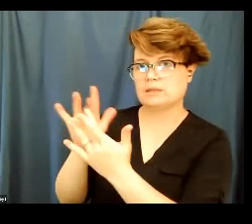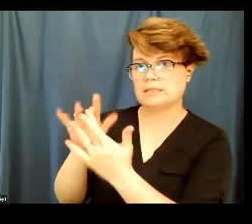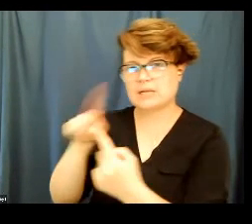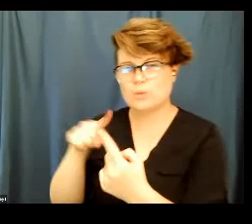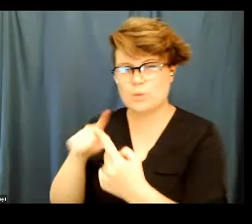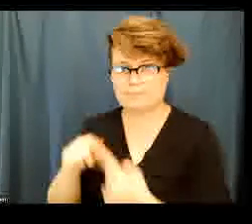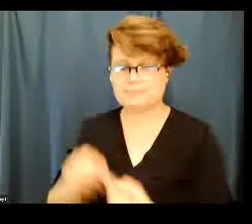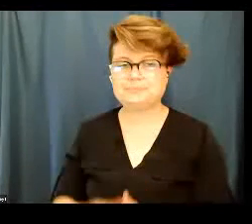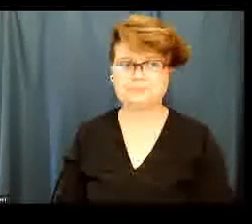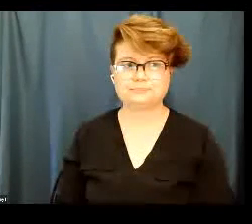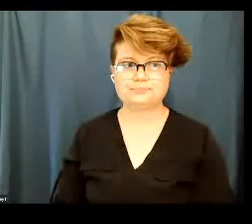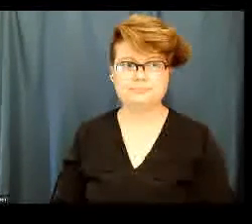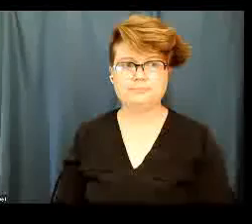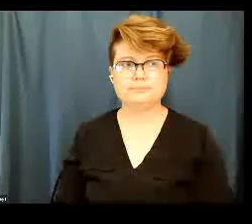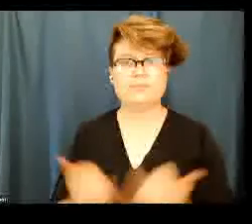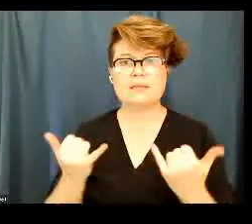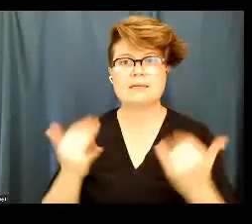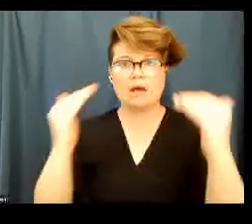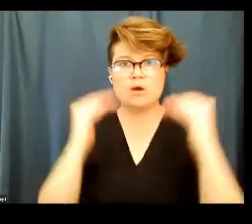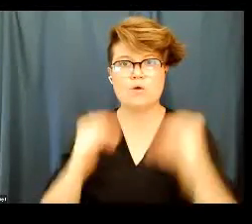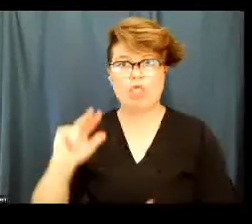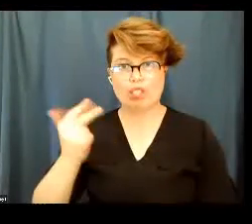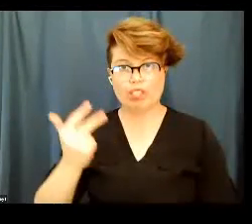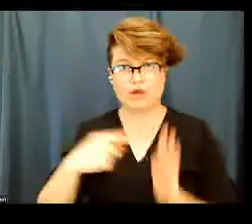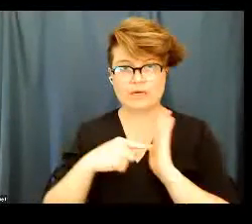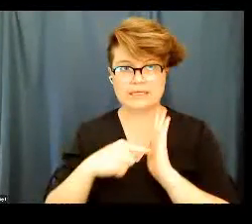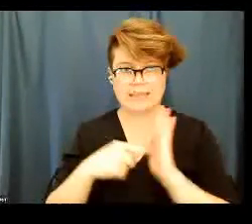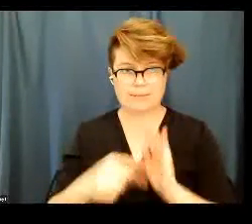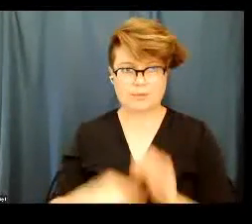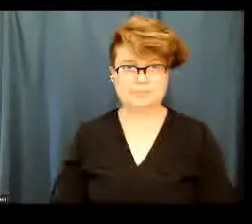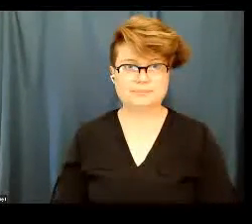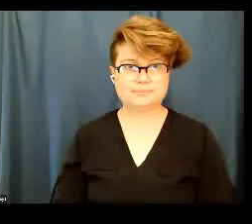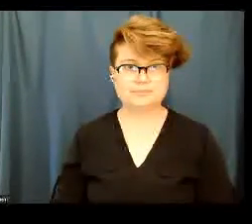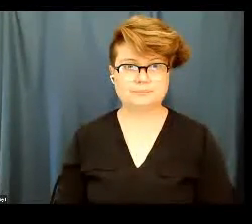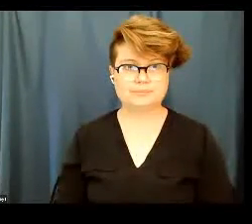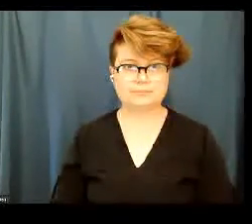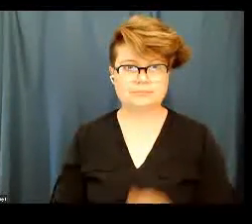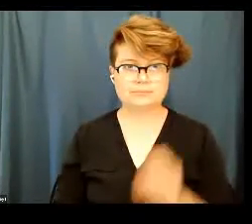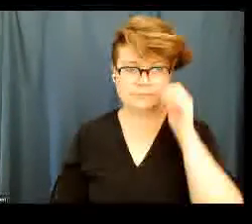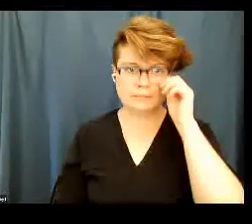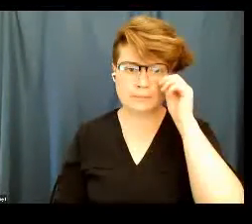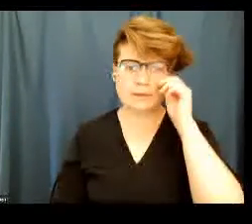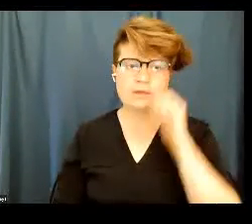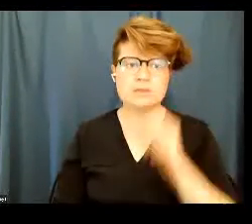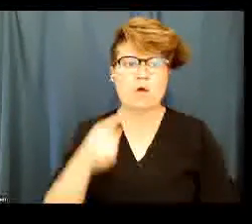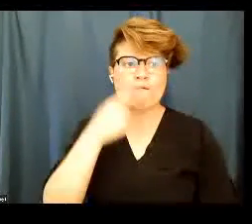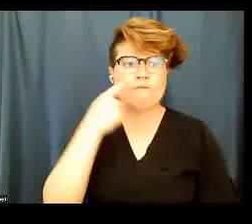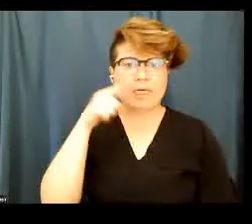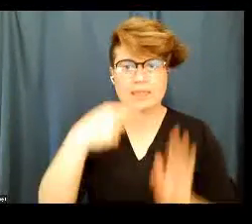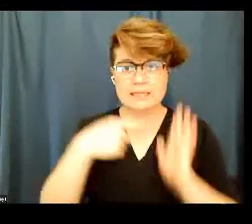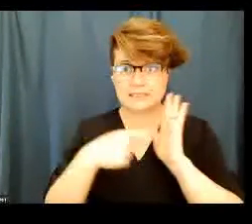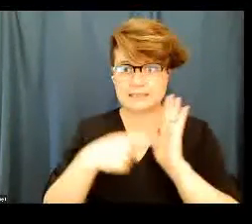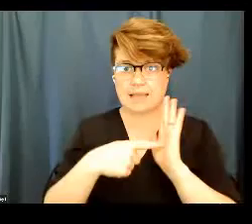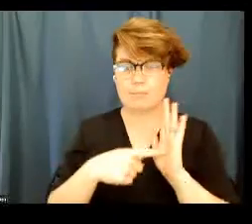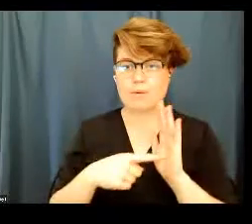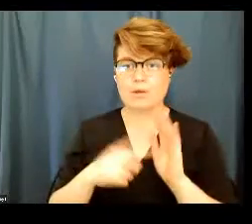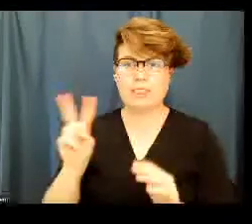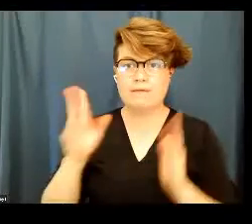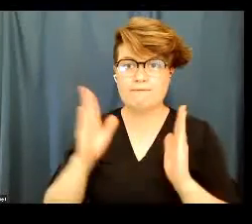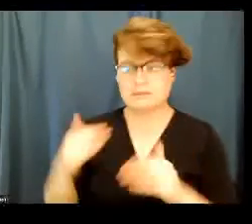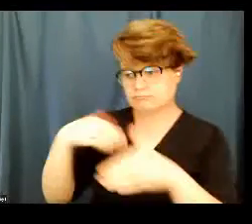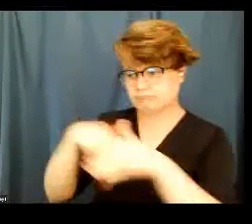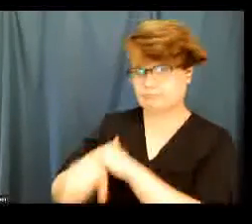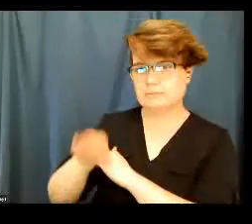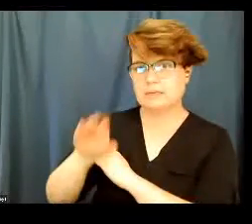All right, so now we have the third and final example. So in this example, the victim walks into the ER of the local